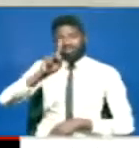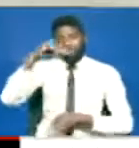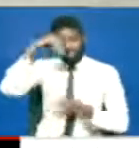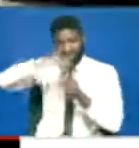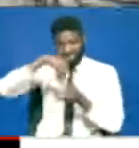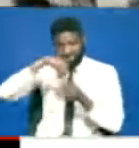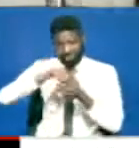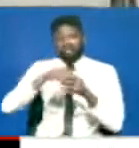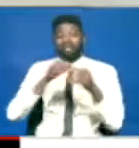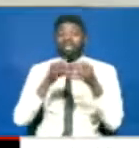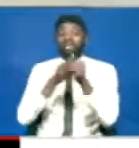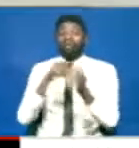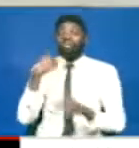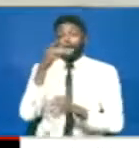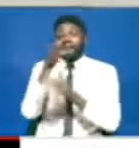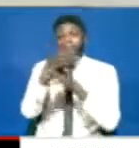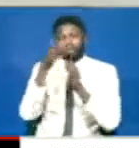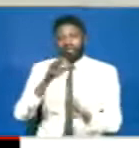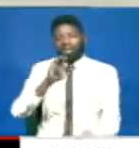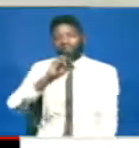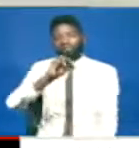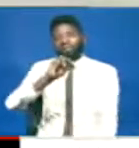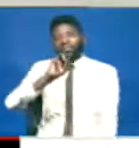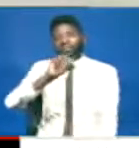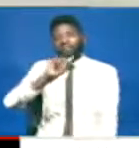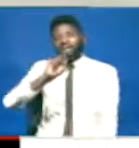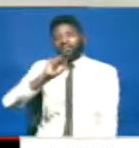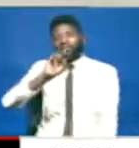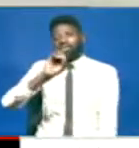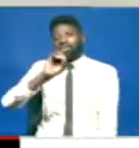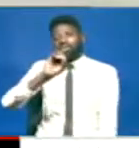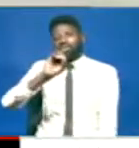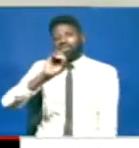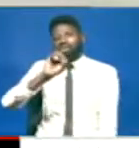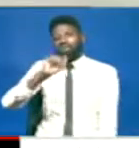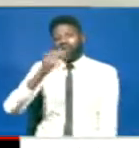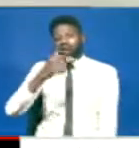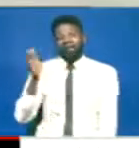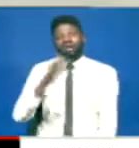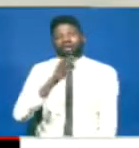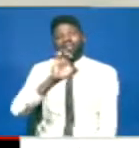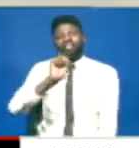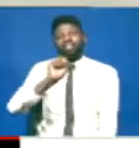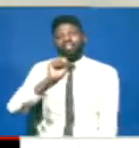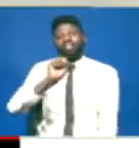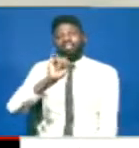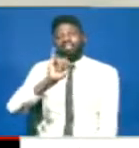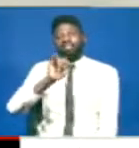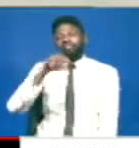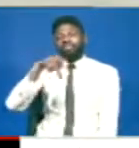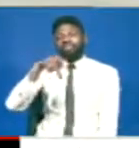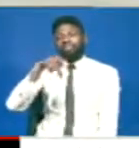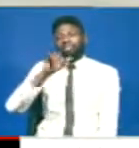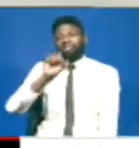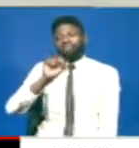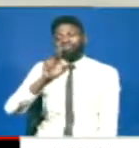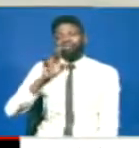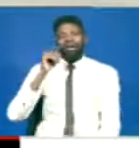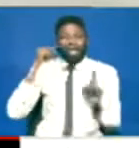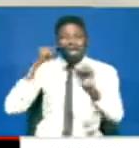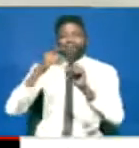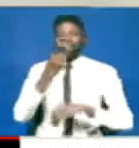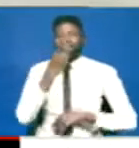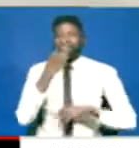by Ambassador Manoah Esipisu for a dinner. And of course, some government officials, top government